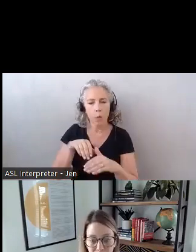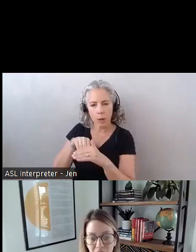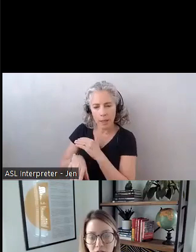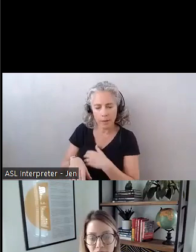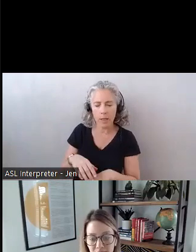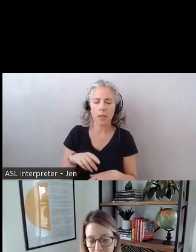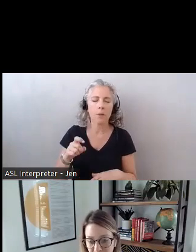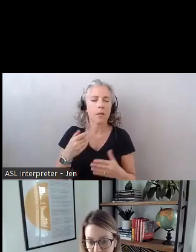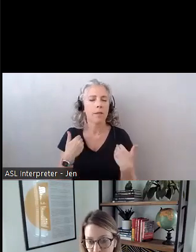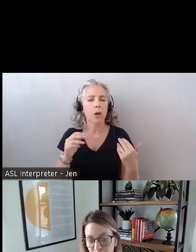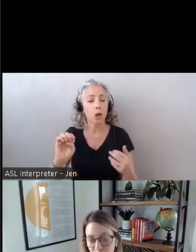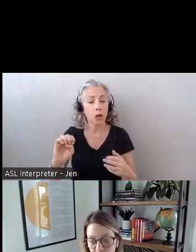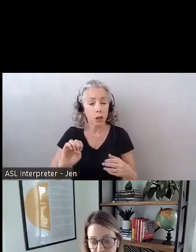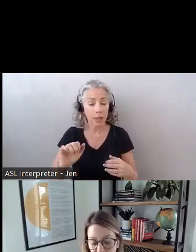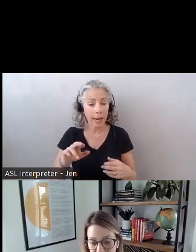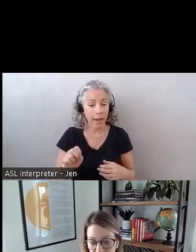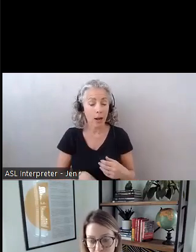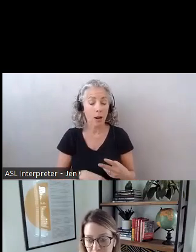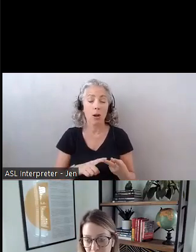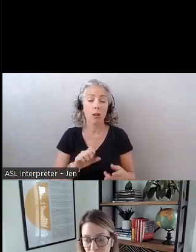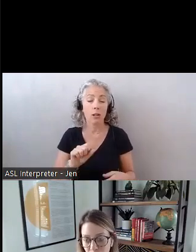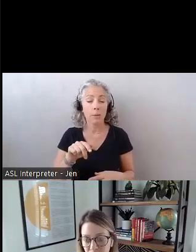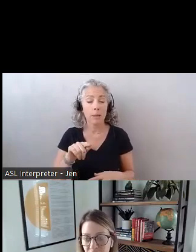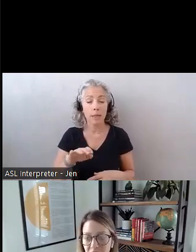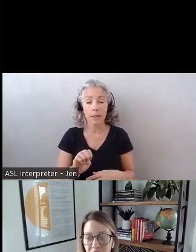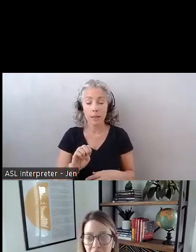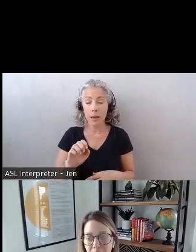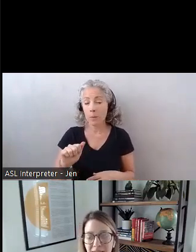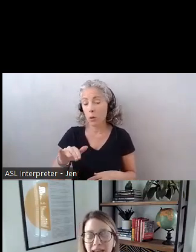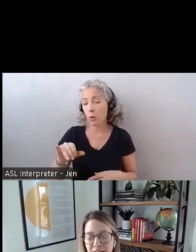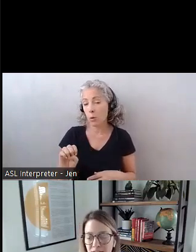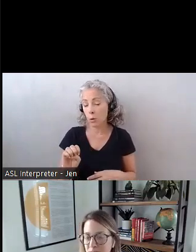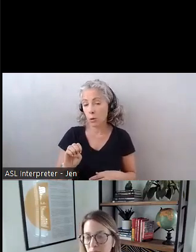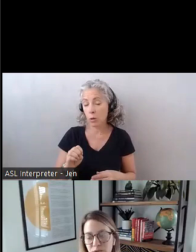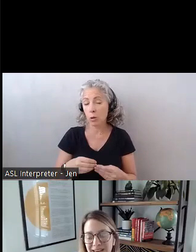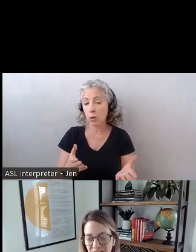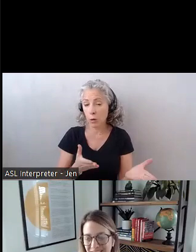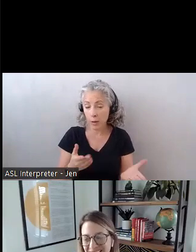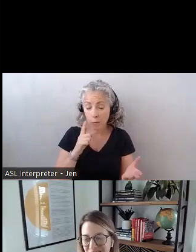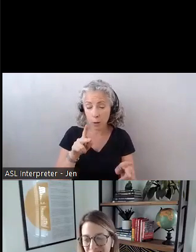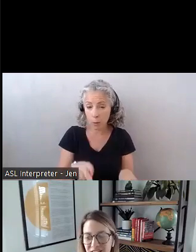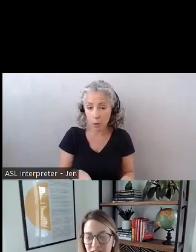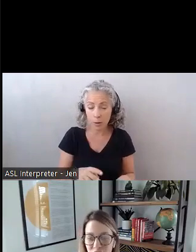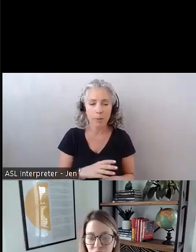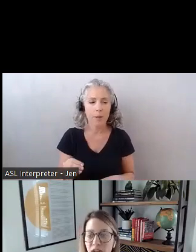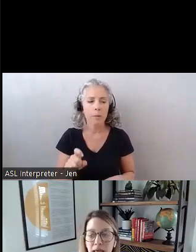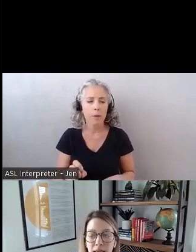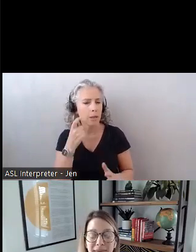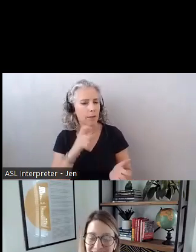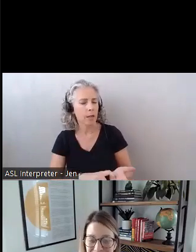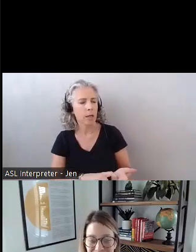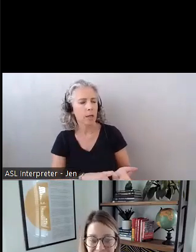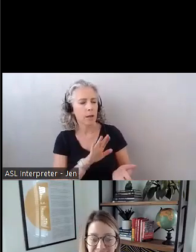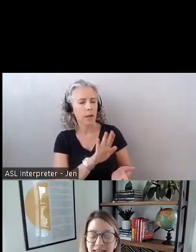care, walk-in mental health and substance use disorder services for individuals. And they need to be able to identify an